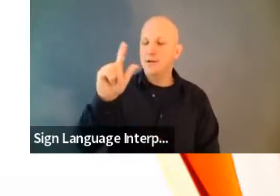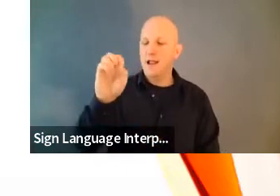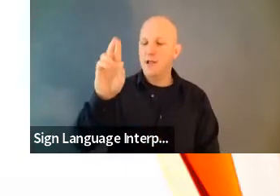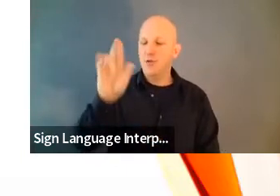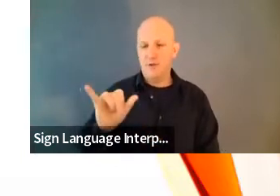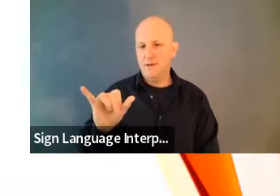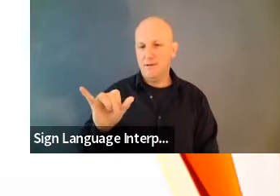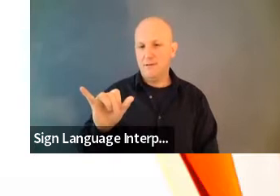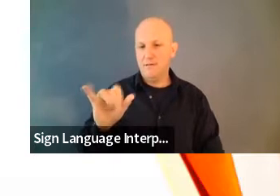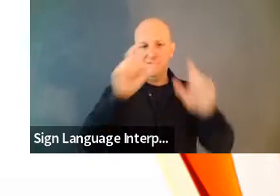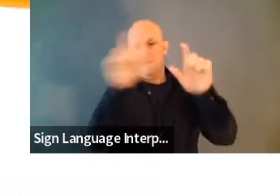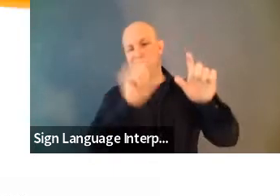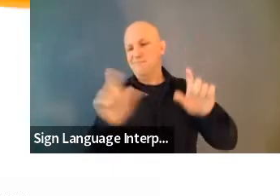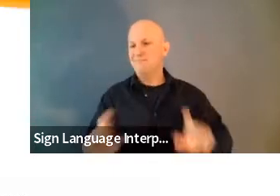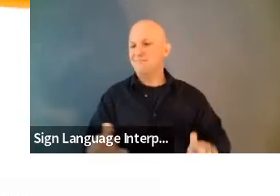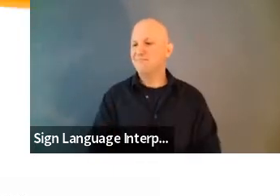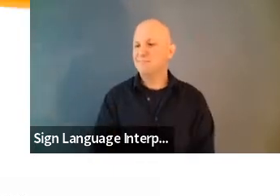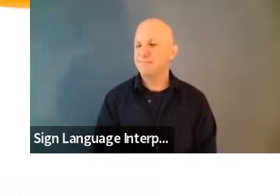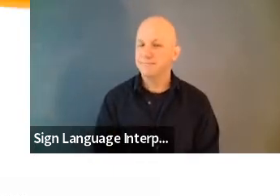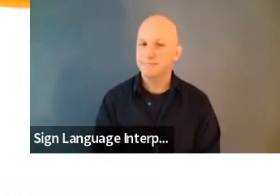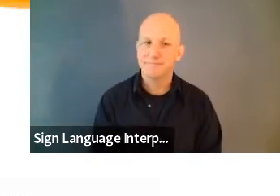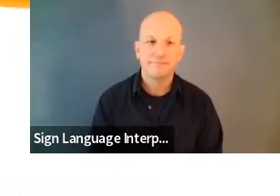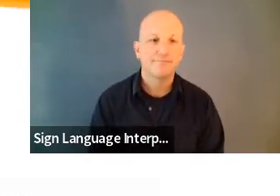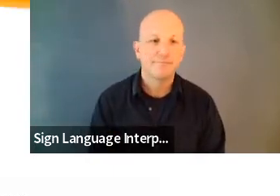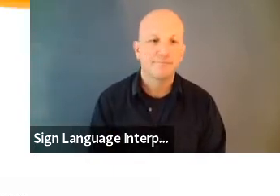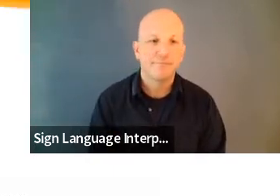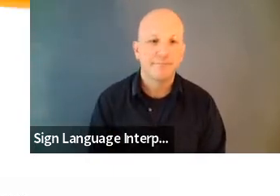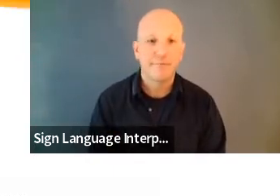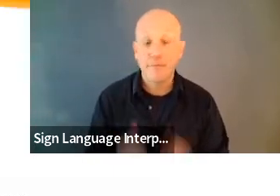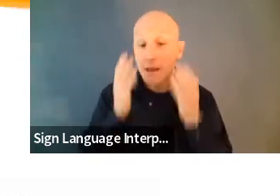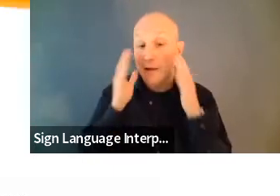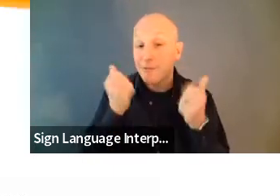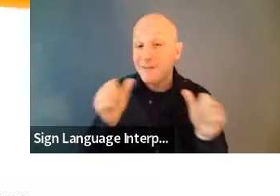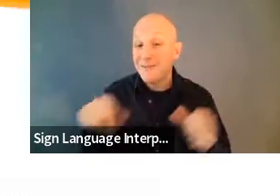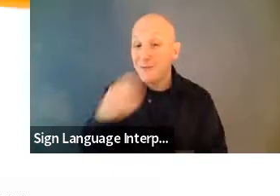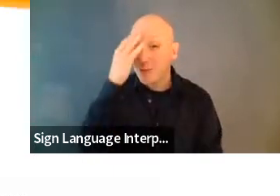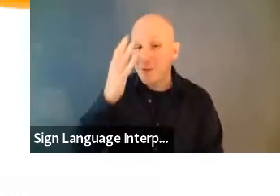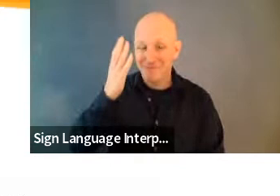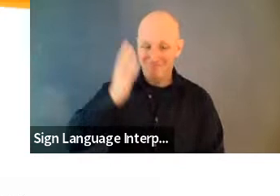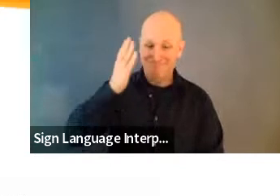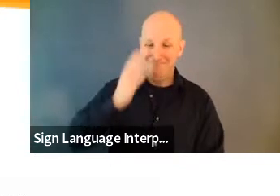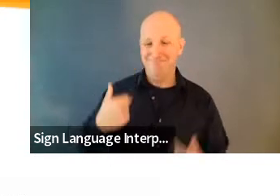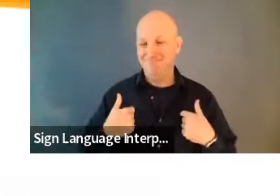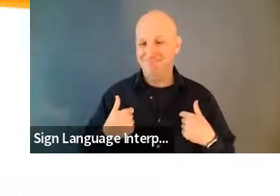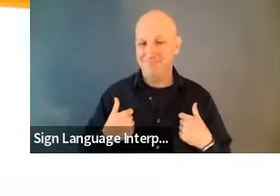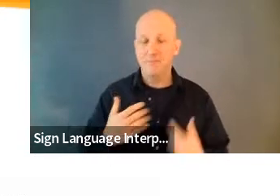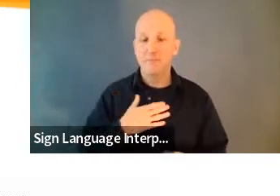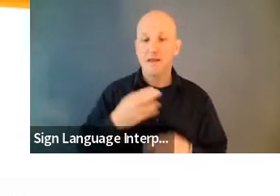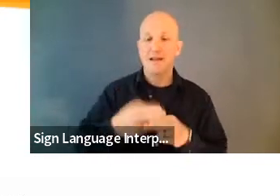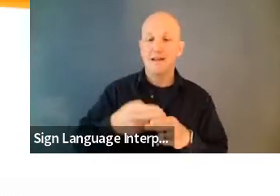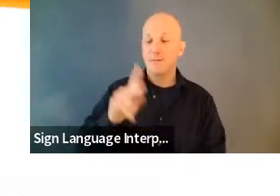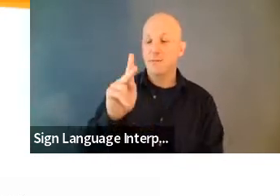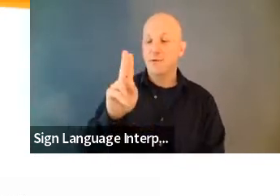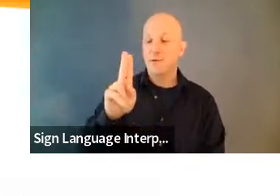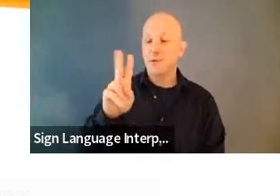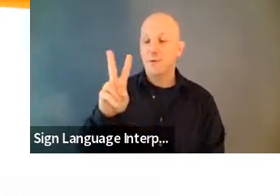Right, so I don't know if many of you know who I am, but my name is Ku Vu.